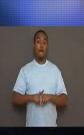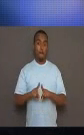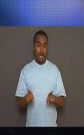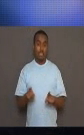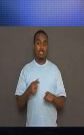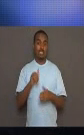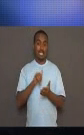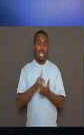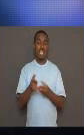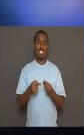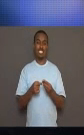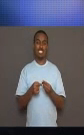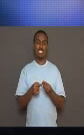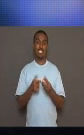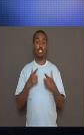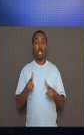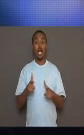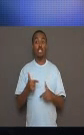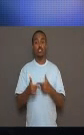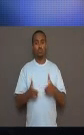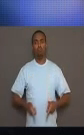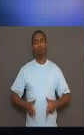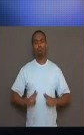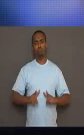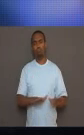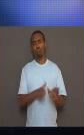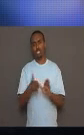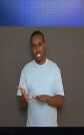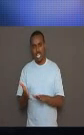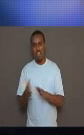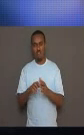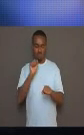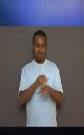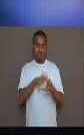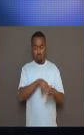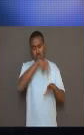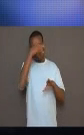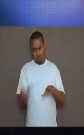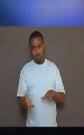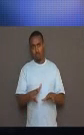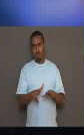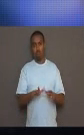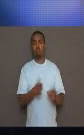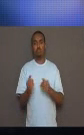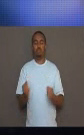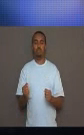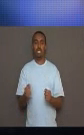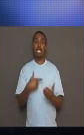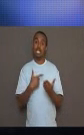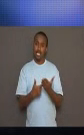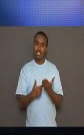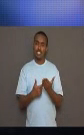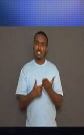there is a chance he will die by falling off the mountain." This would be